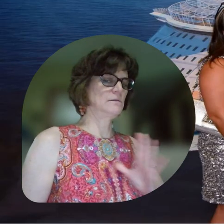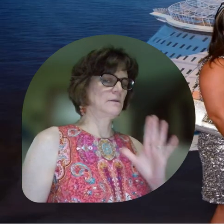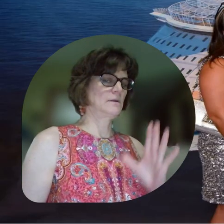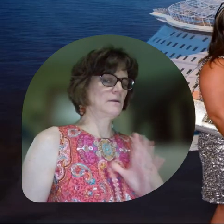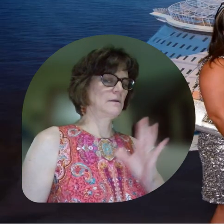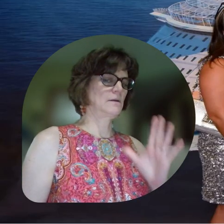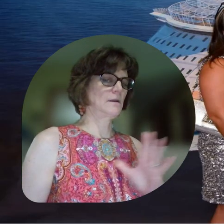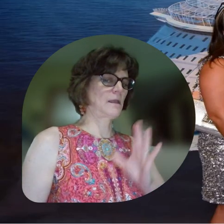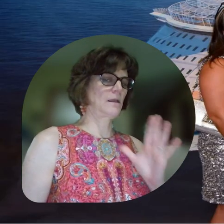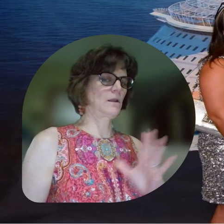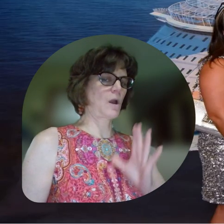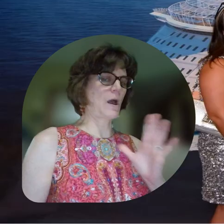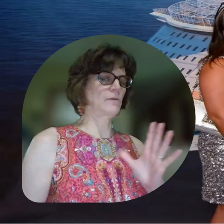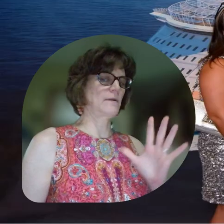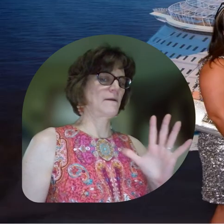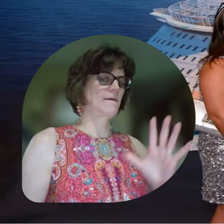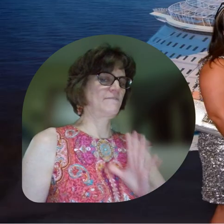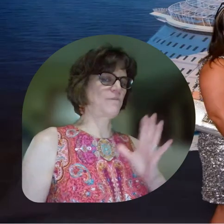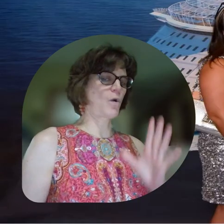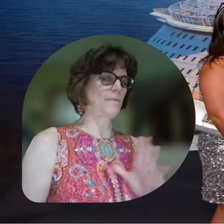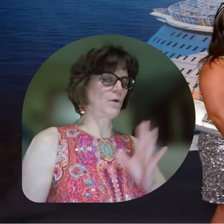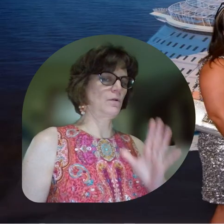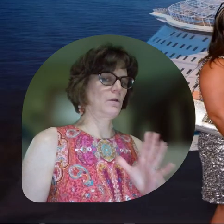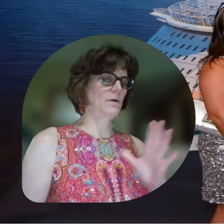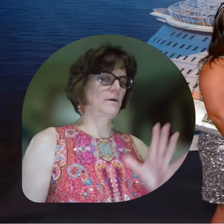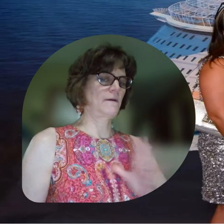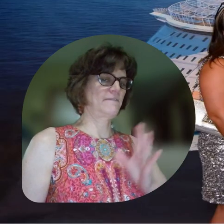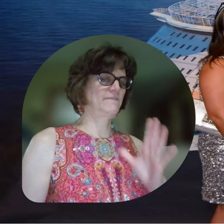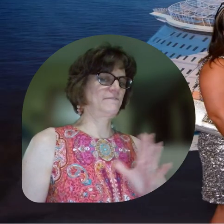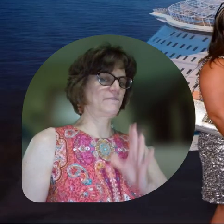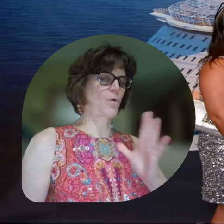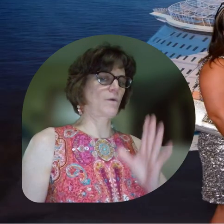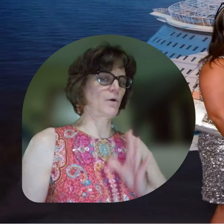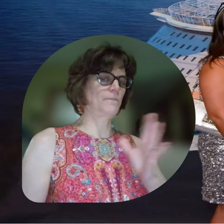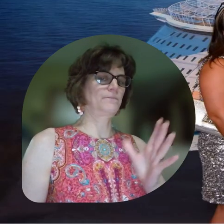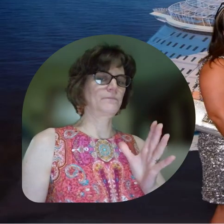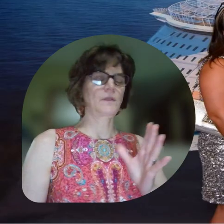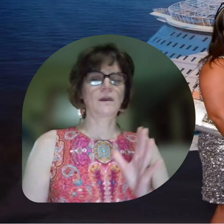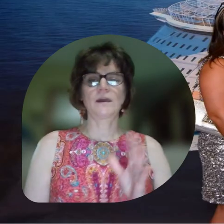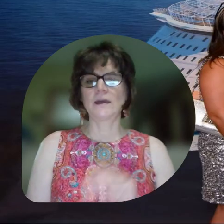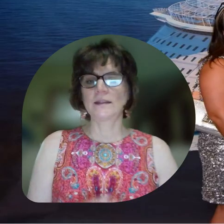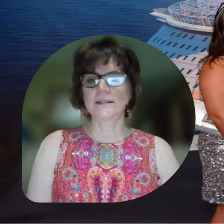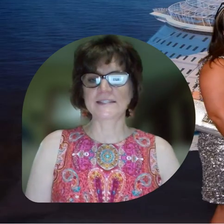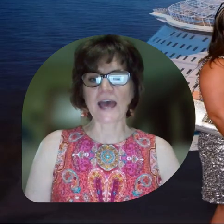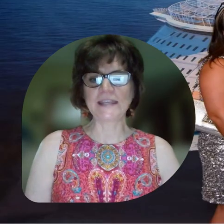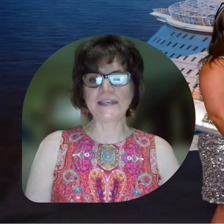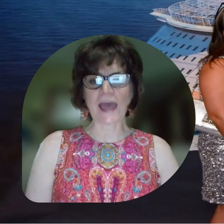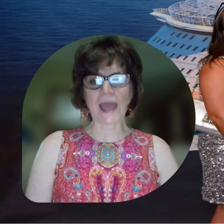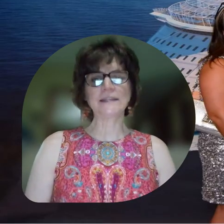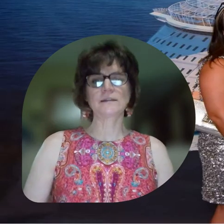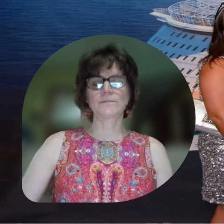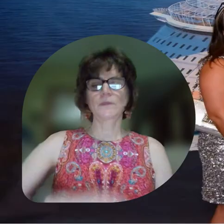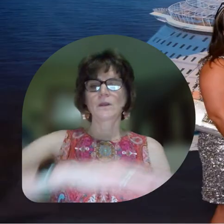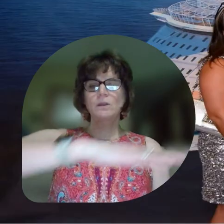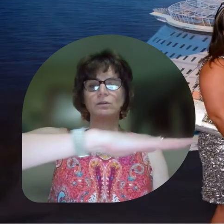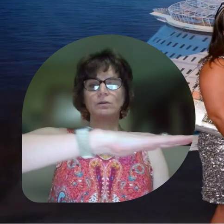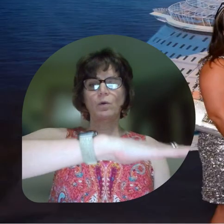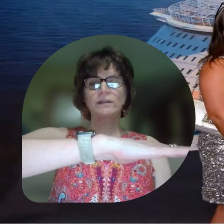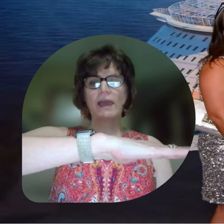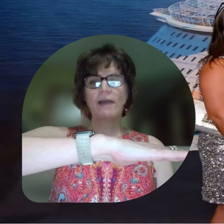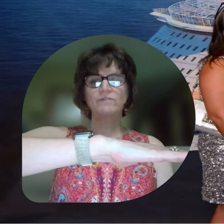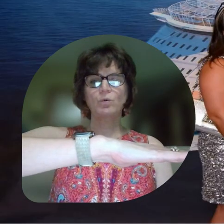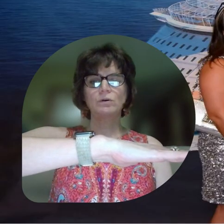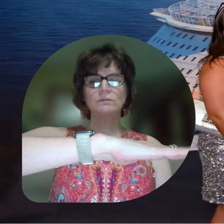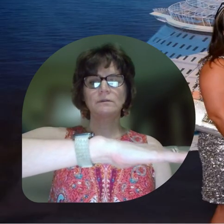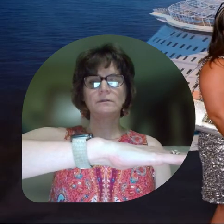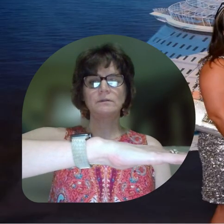then go out formal. Formal. To sign night, you're going